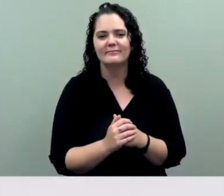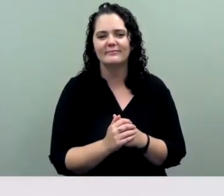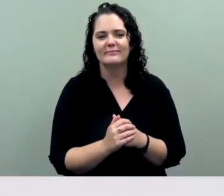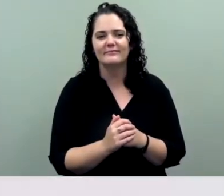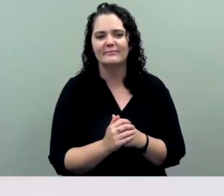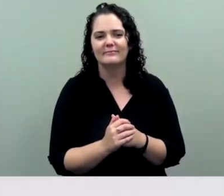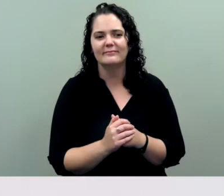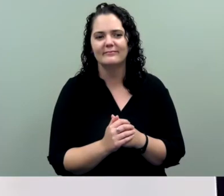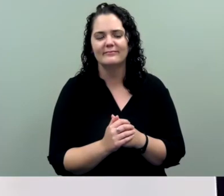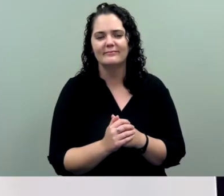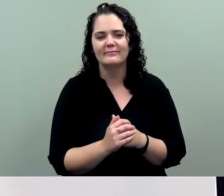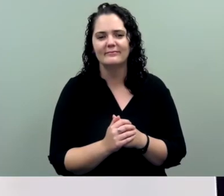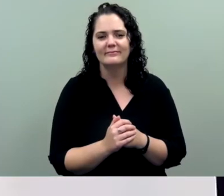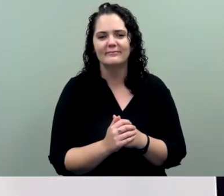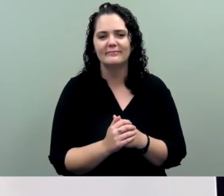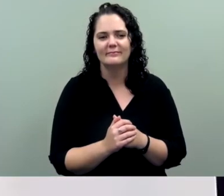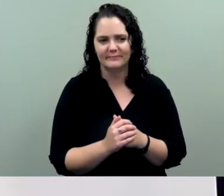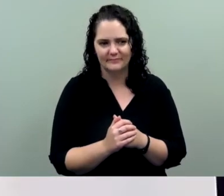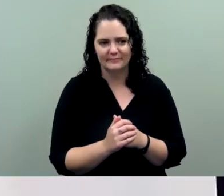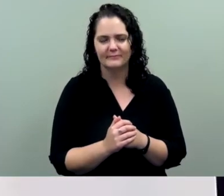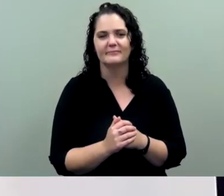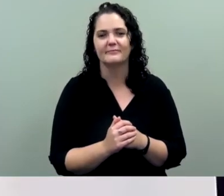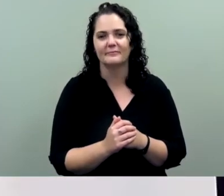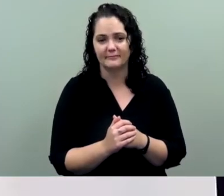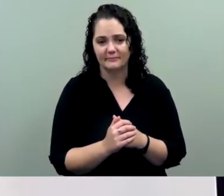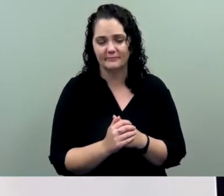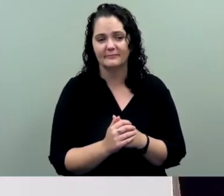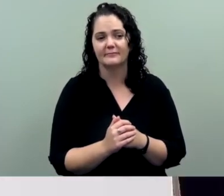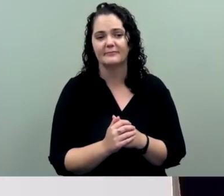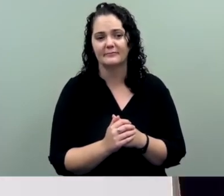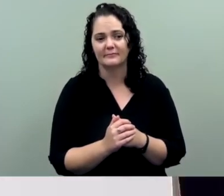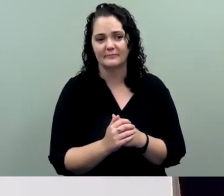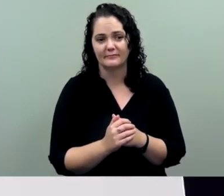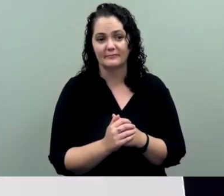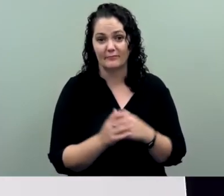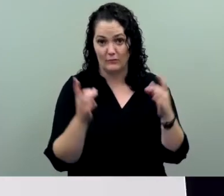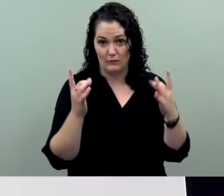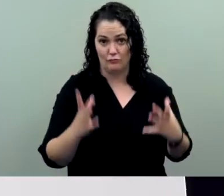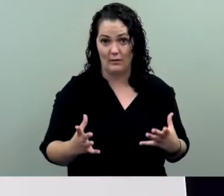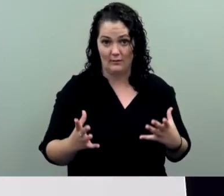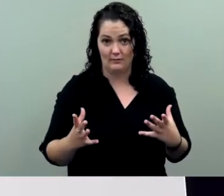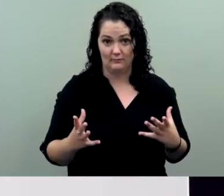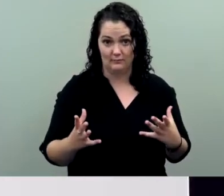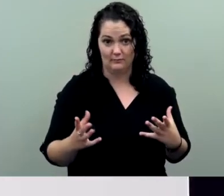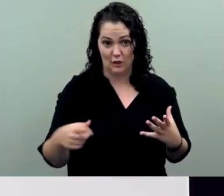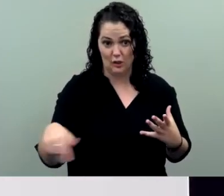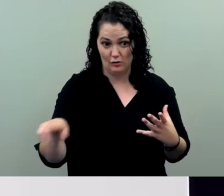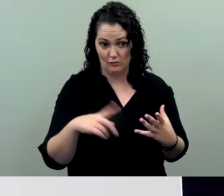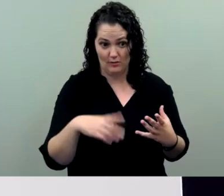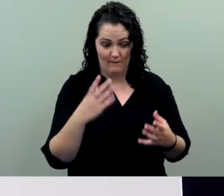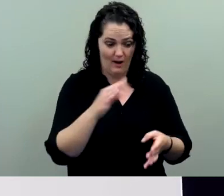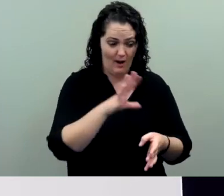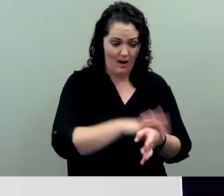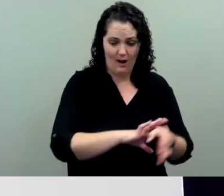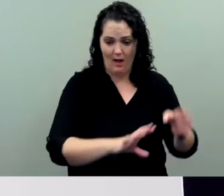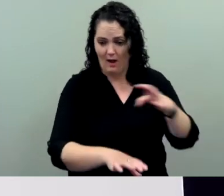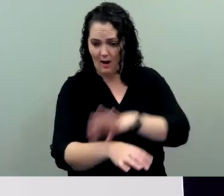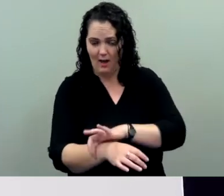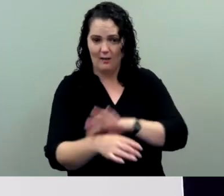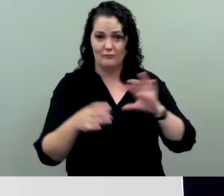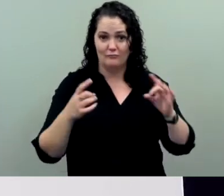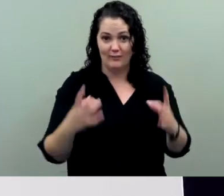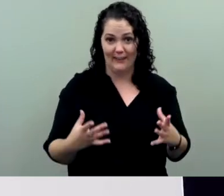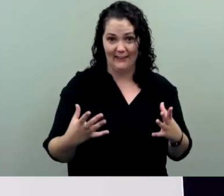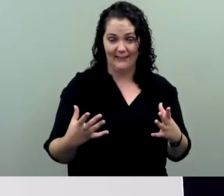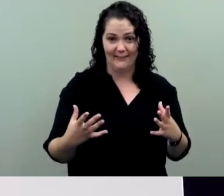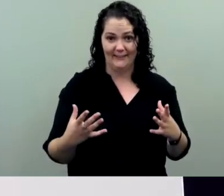go. All right, and let me know in the chat if you are able to type. Is everybody set? Is everybody attached? They have their body extensions ready